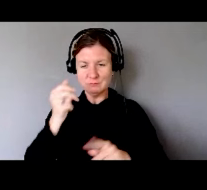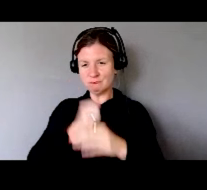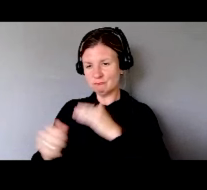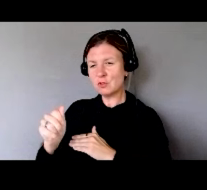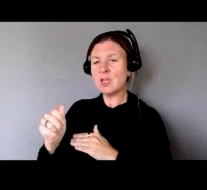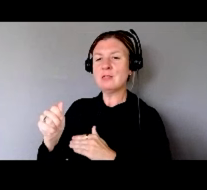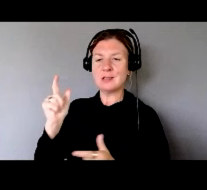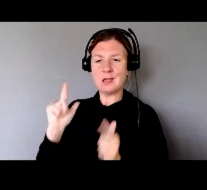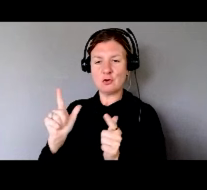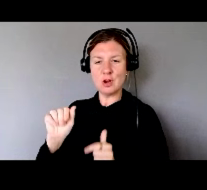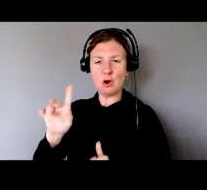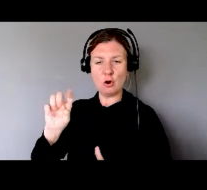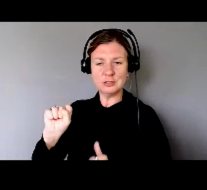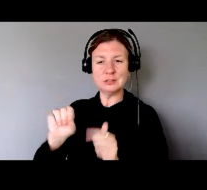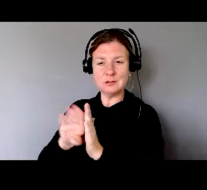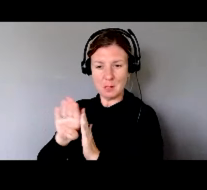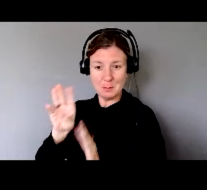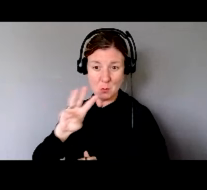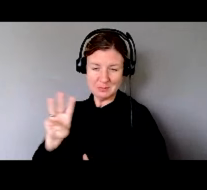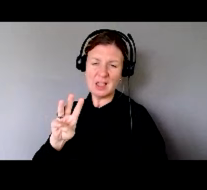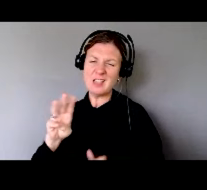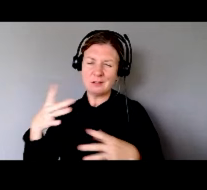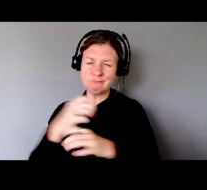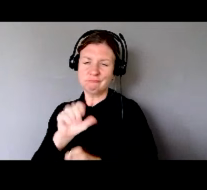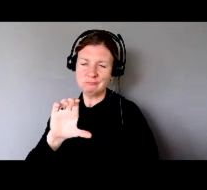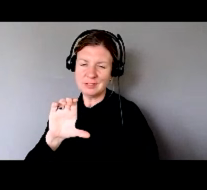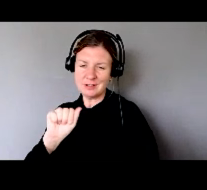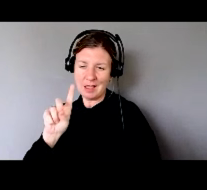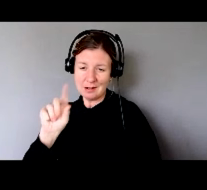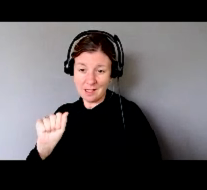Development website and how you can make a great application.